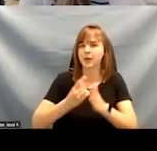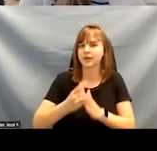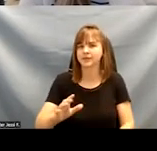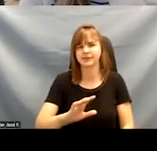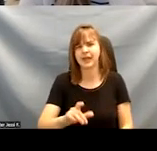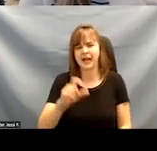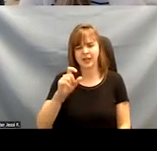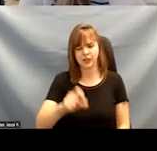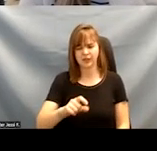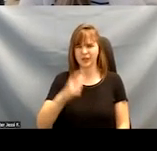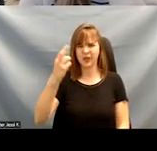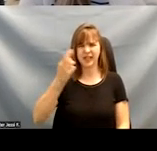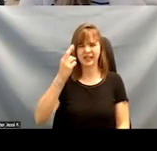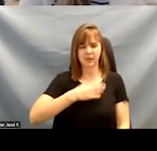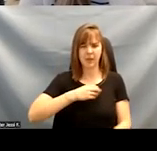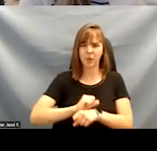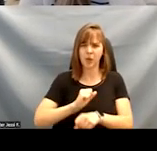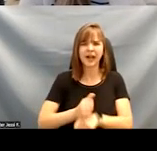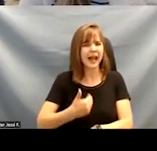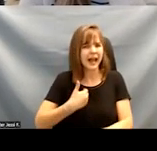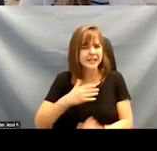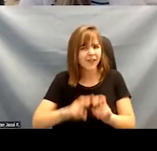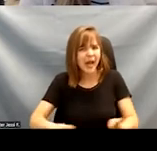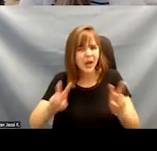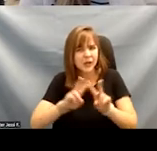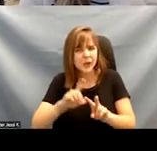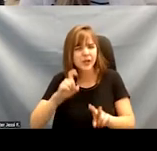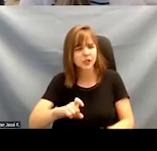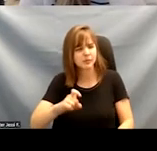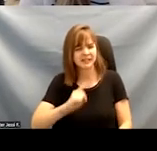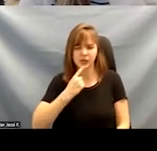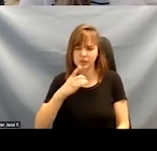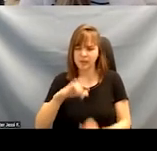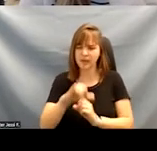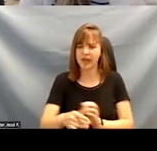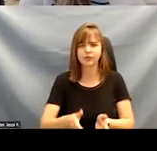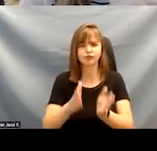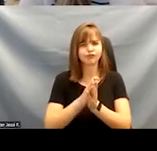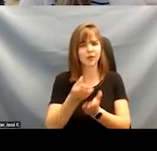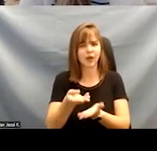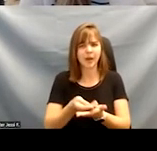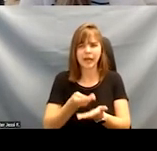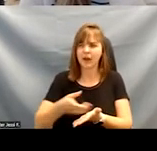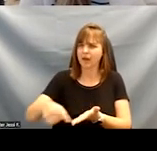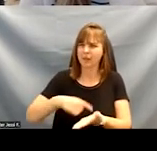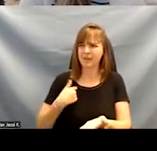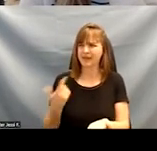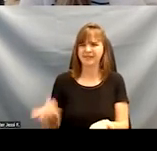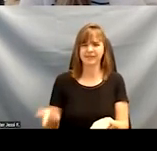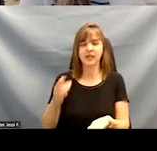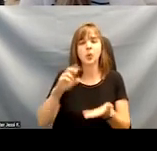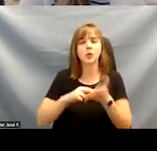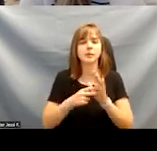as seriously a little earlier. I think that I would have had some, you know, been able to kind of accelerate a bit faster if I had taken